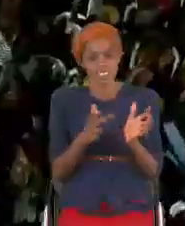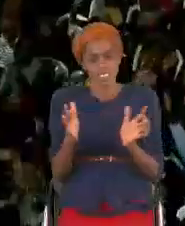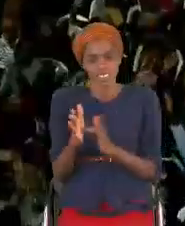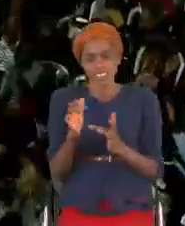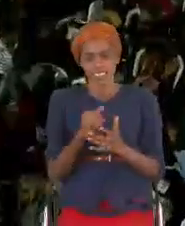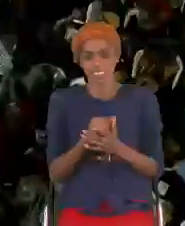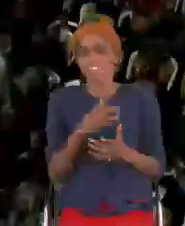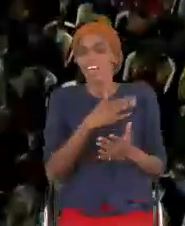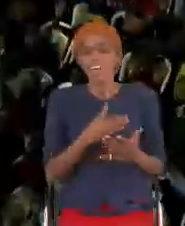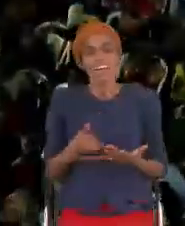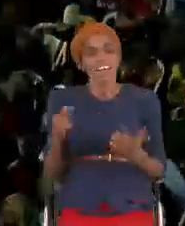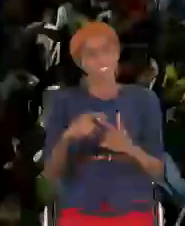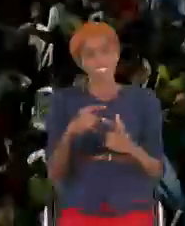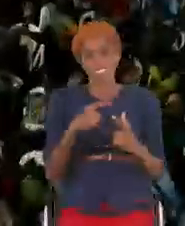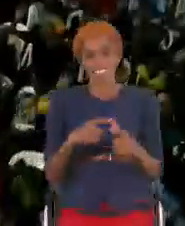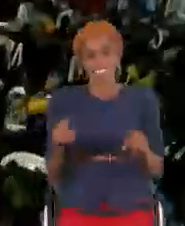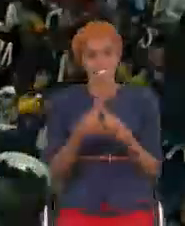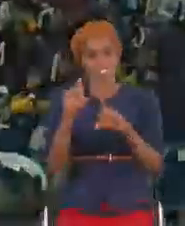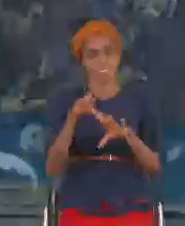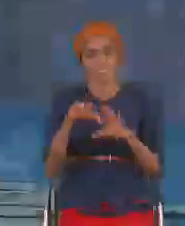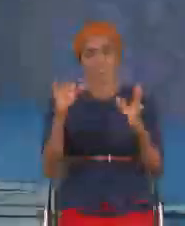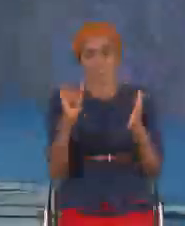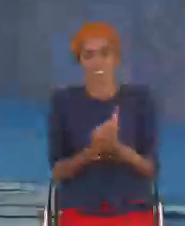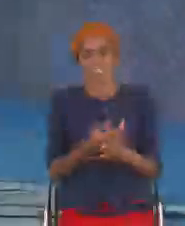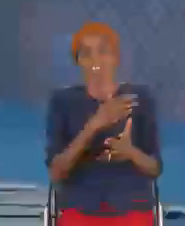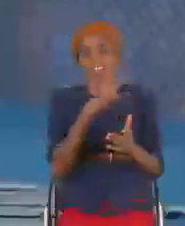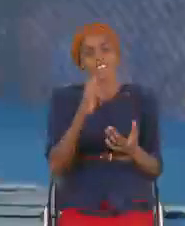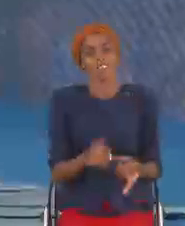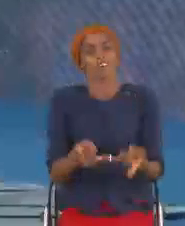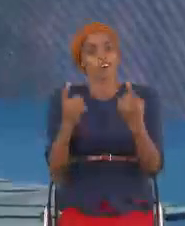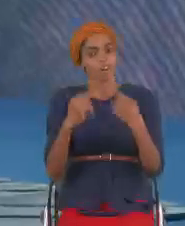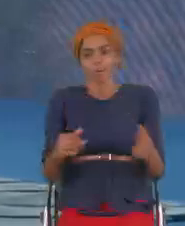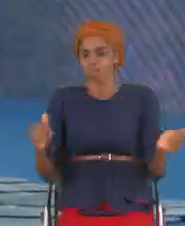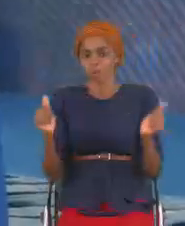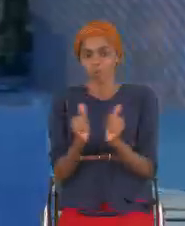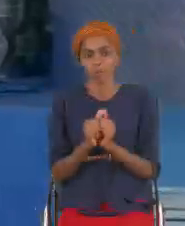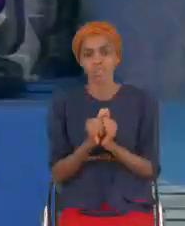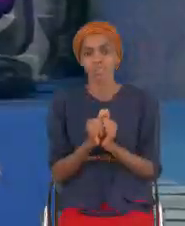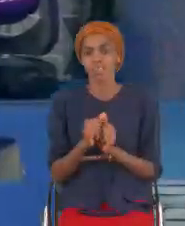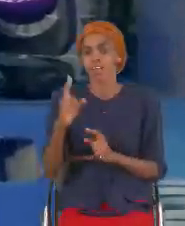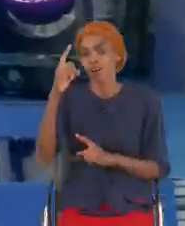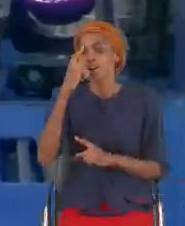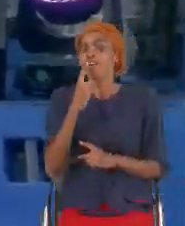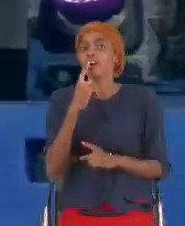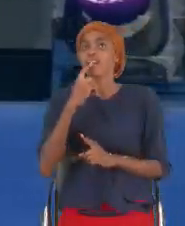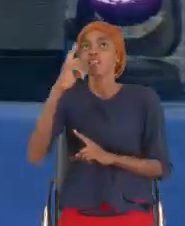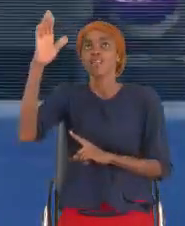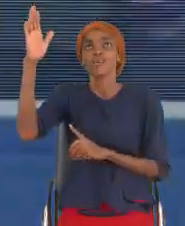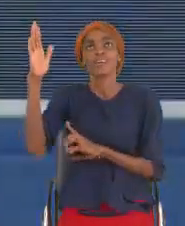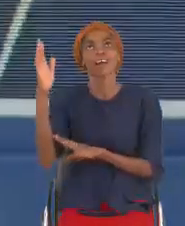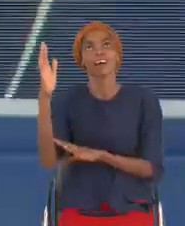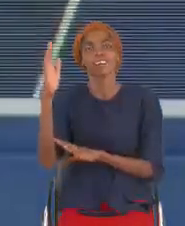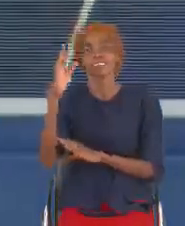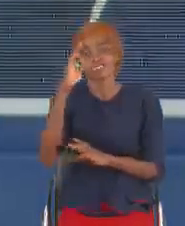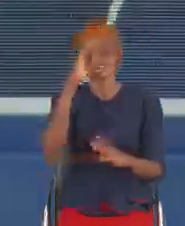And then as you do that and you come with loyal trust,